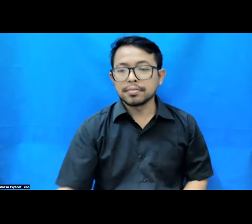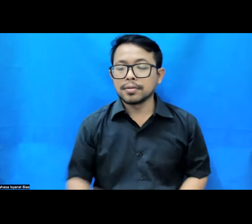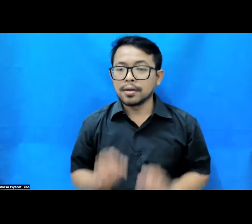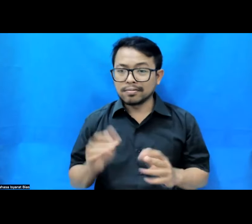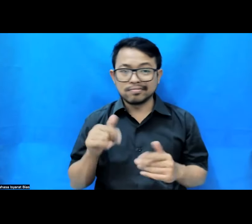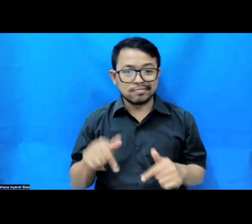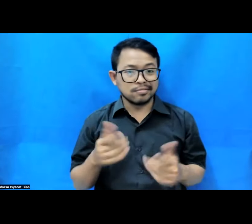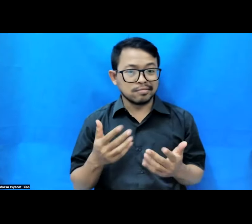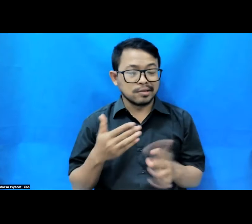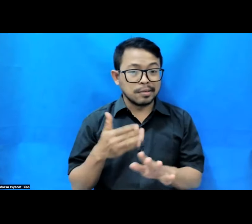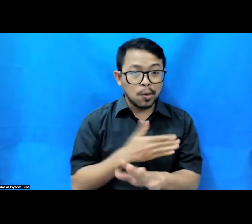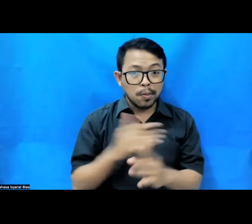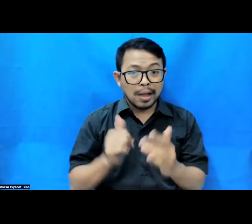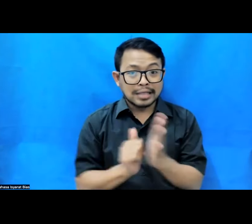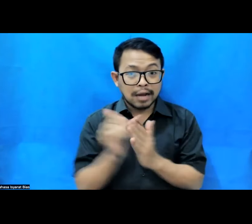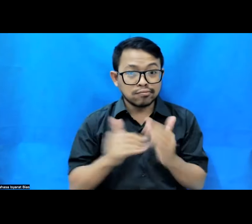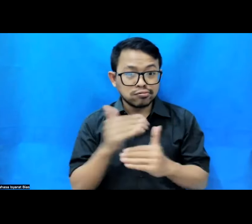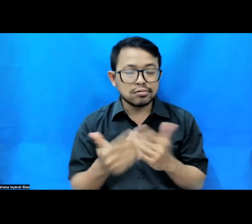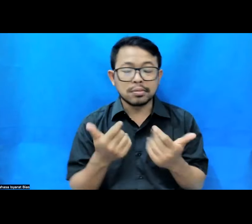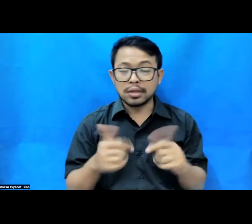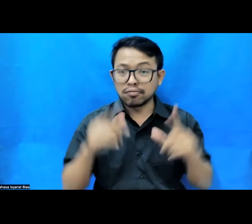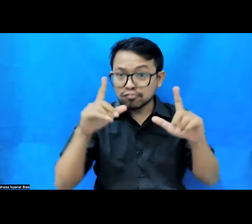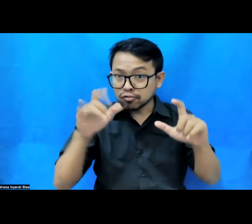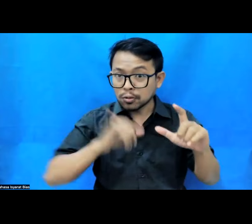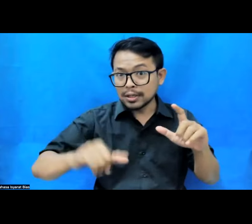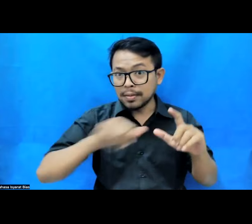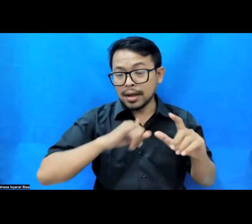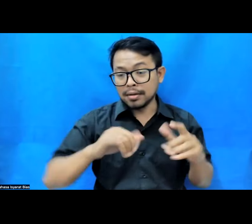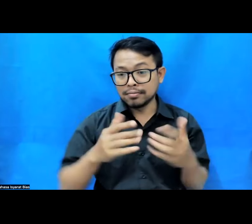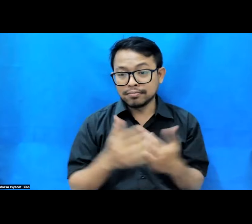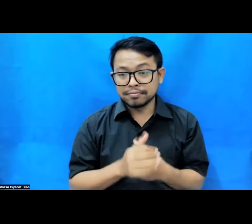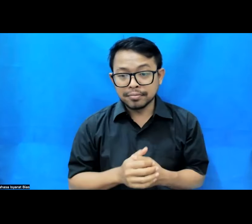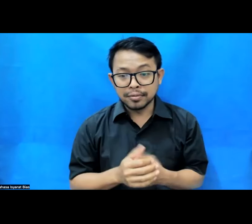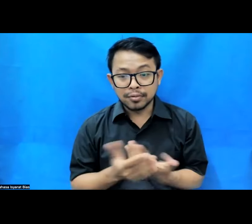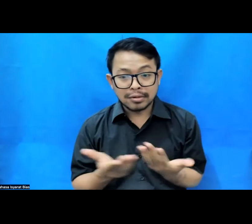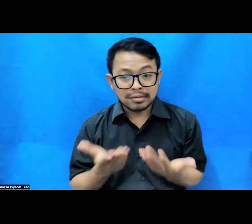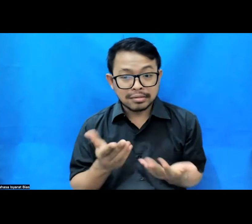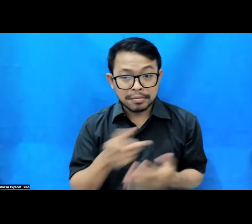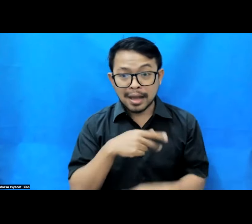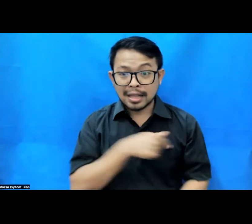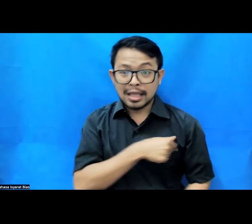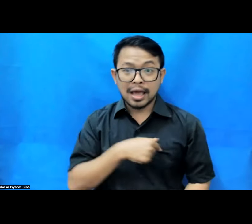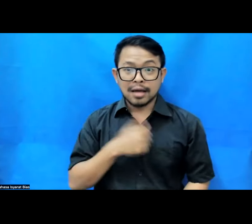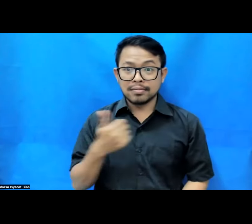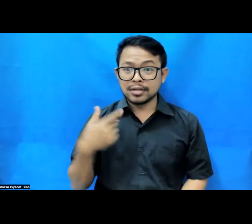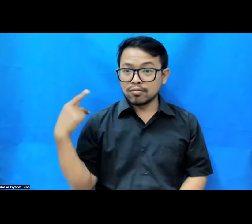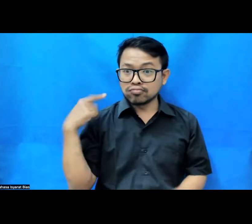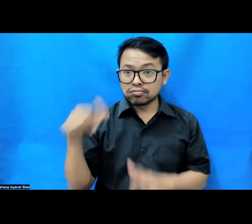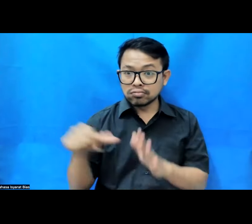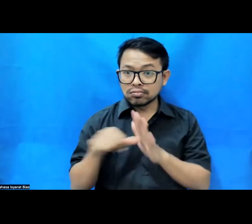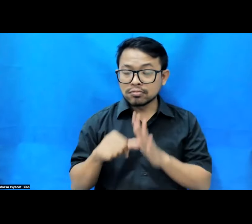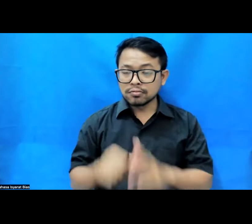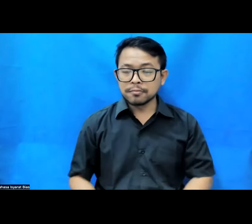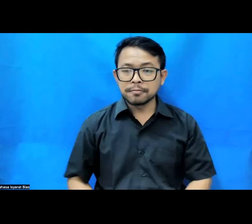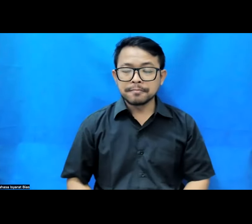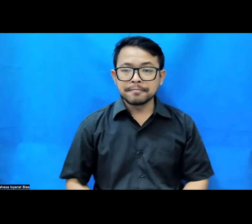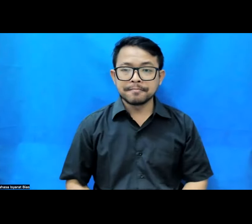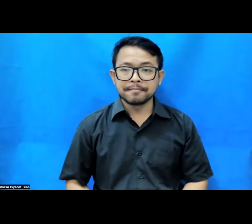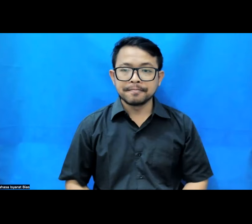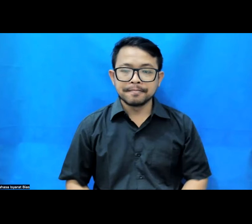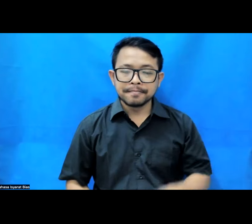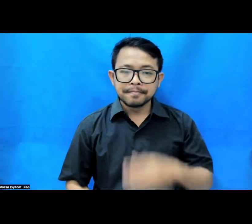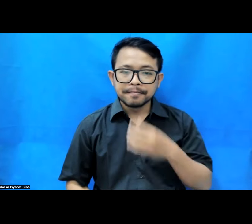speakers, to commemorate this event by having a photo session. Is that right? Yeah. From the